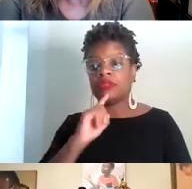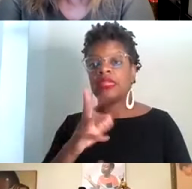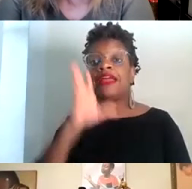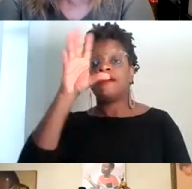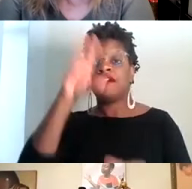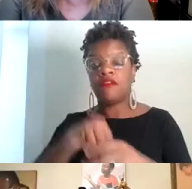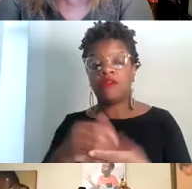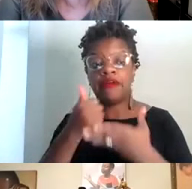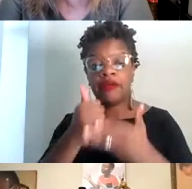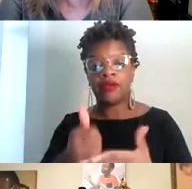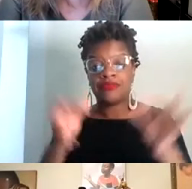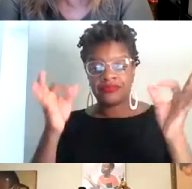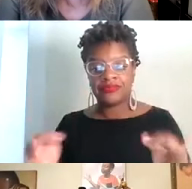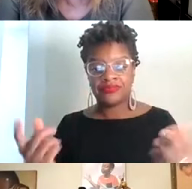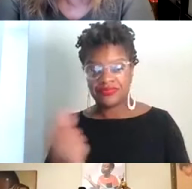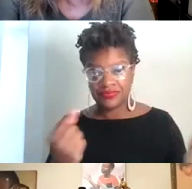forward together.